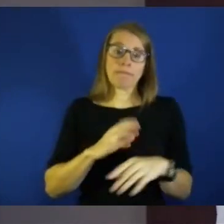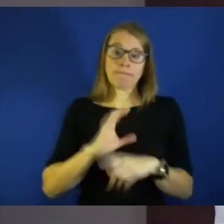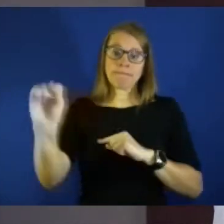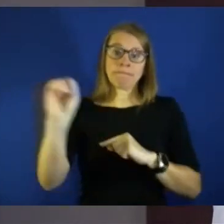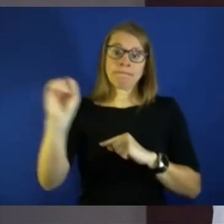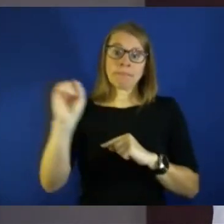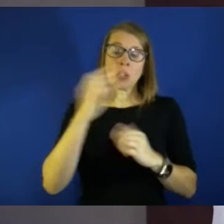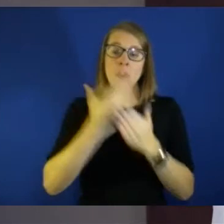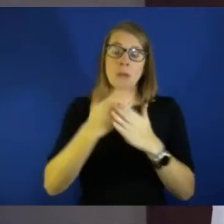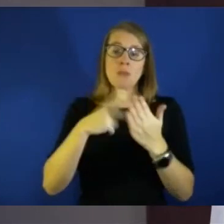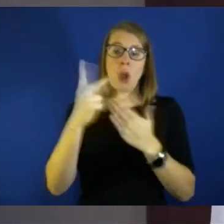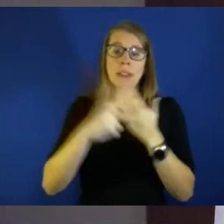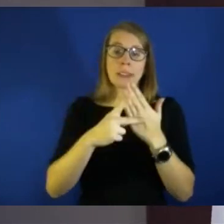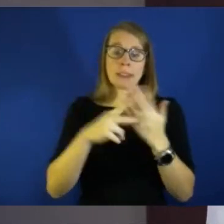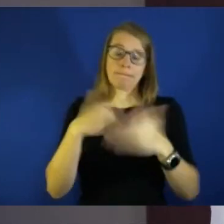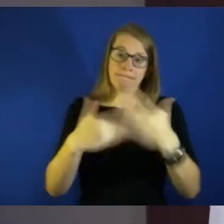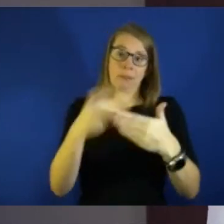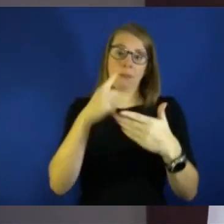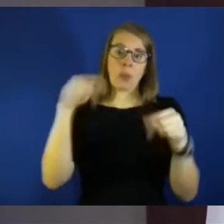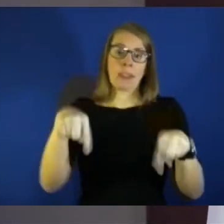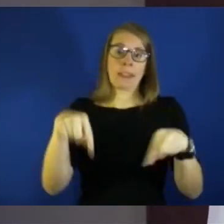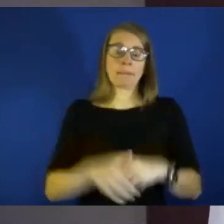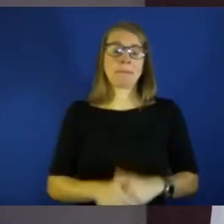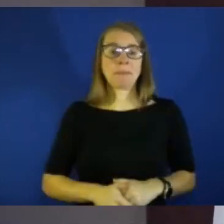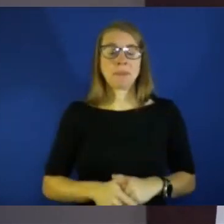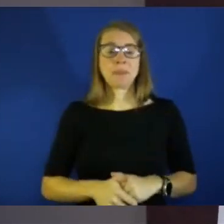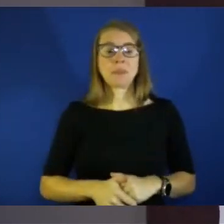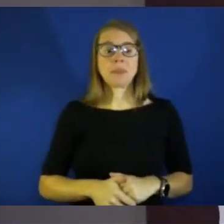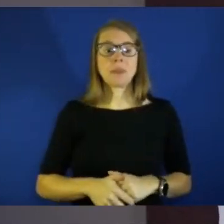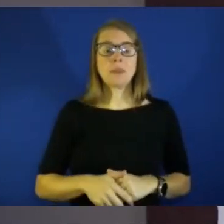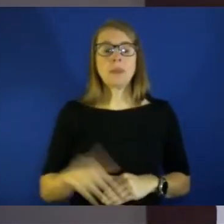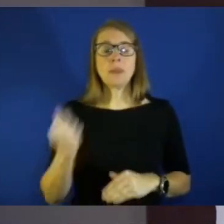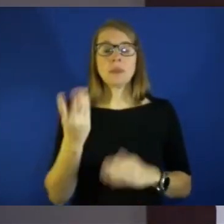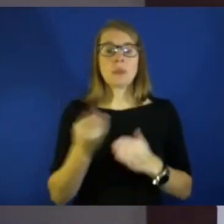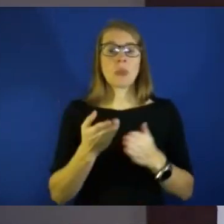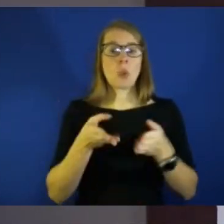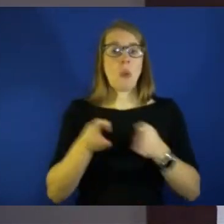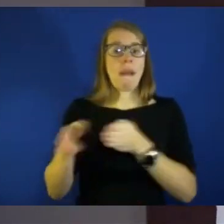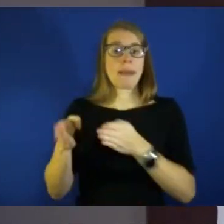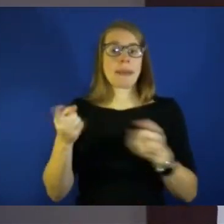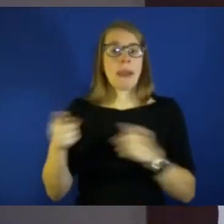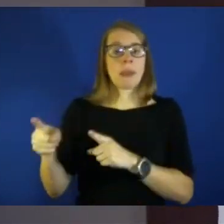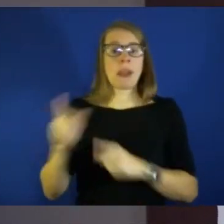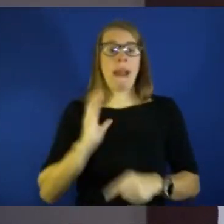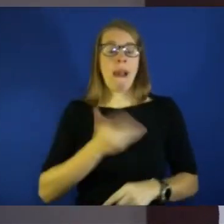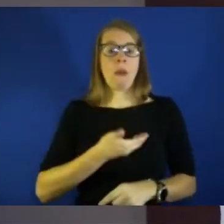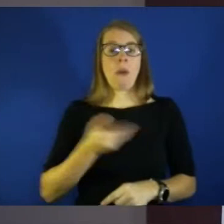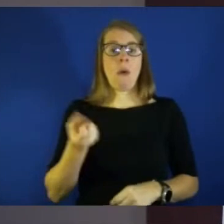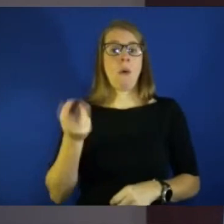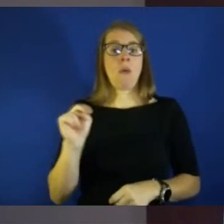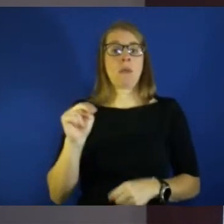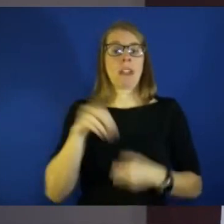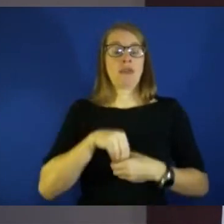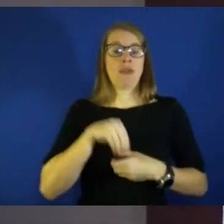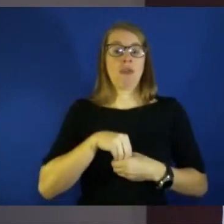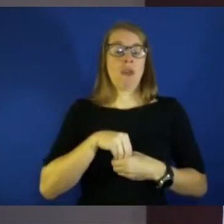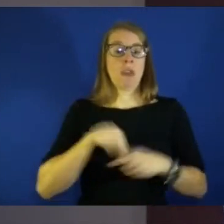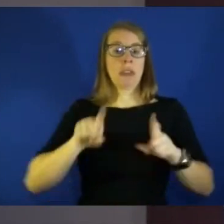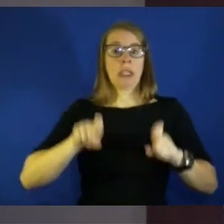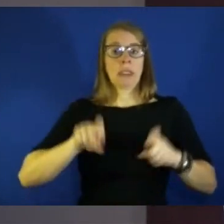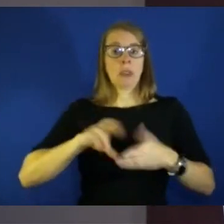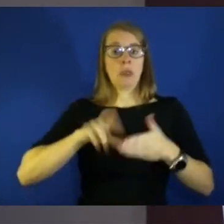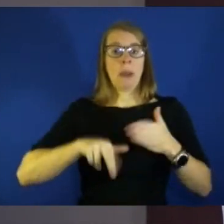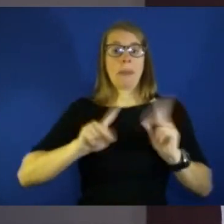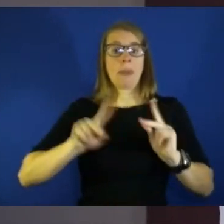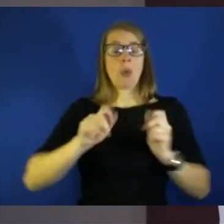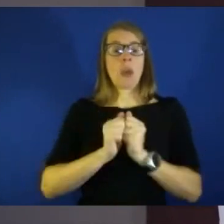have a couple ways this can happen. One is our own internal testing results. So people with positive tests, we have